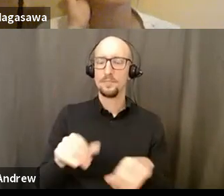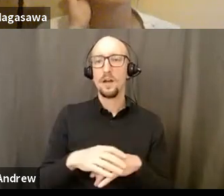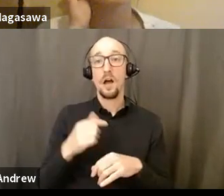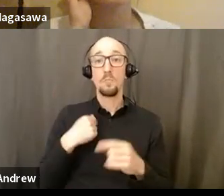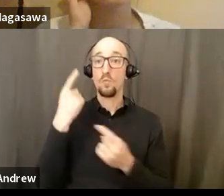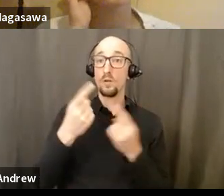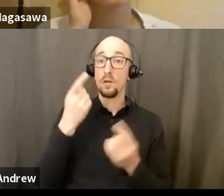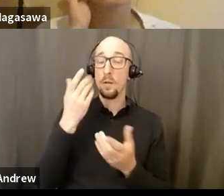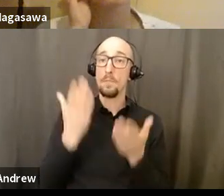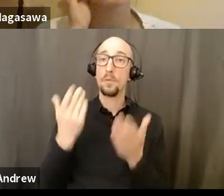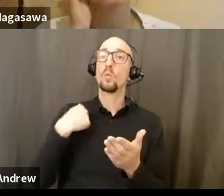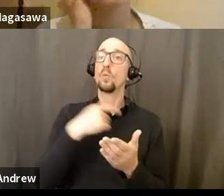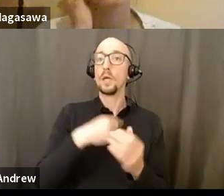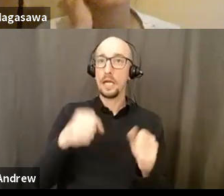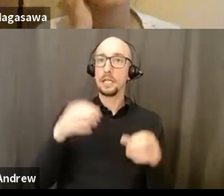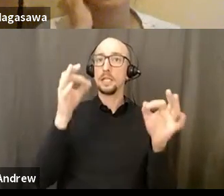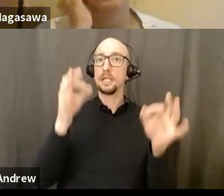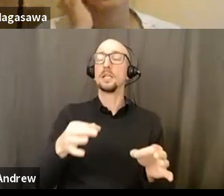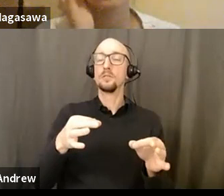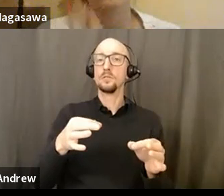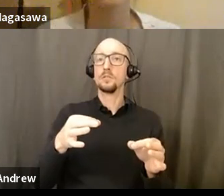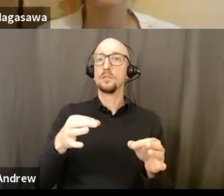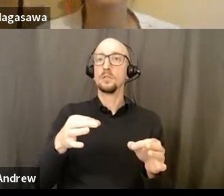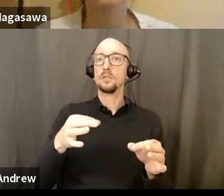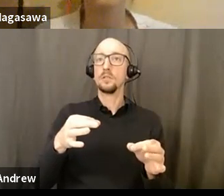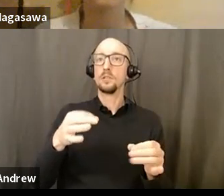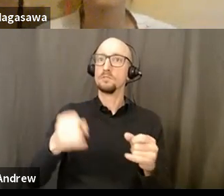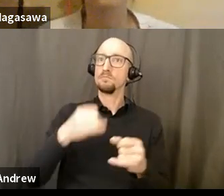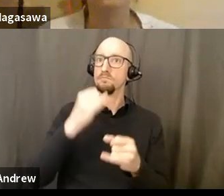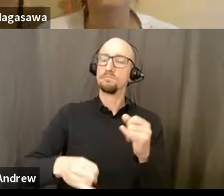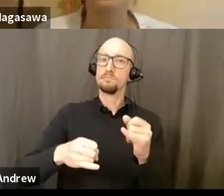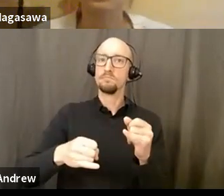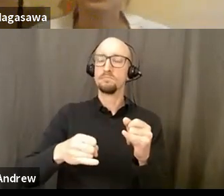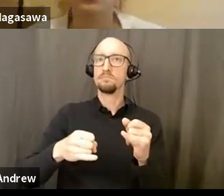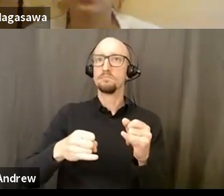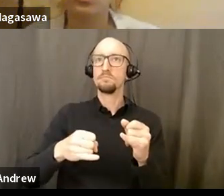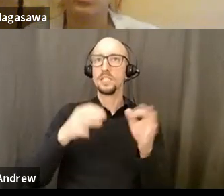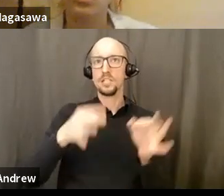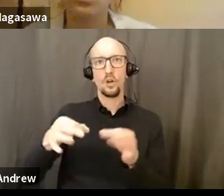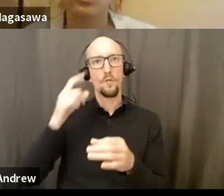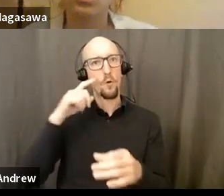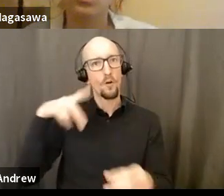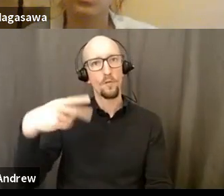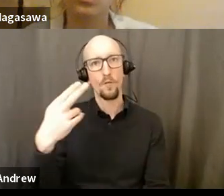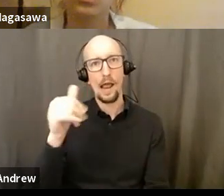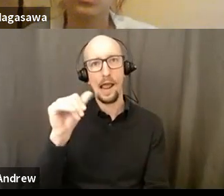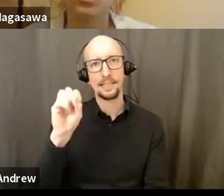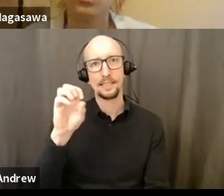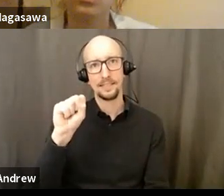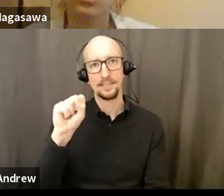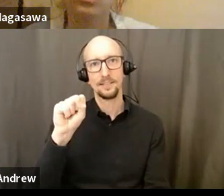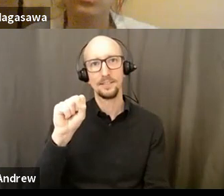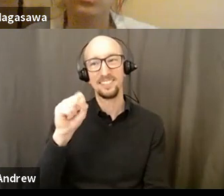phased solution, not unlike what we were able to just achieve with